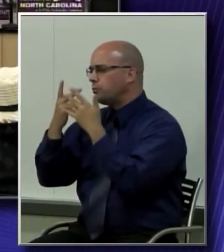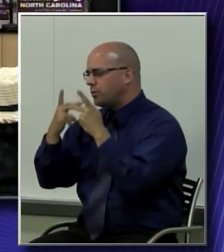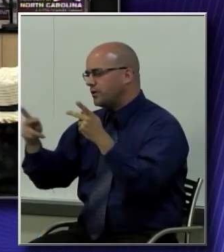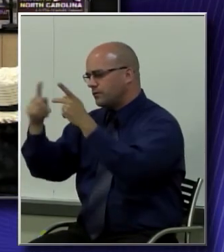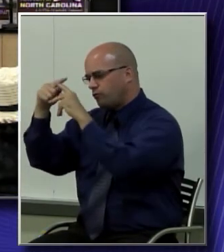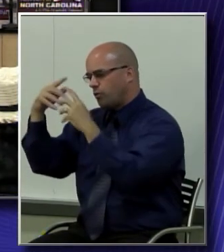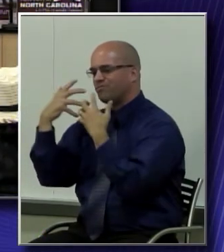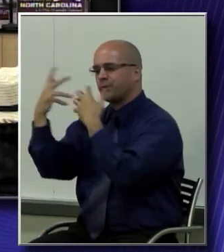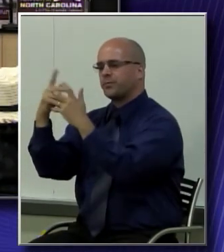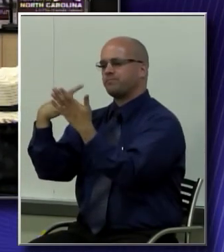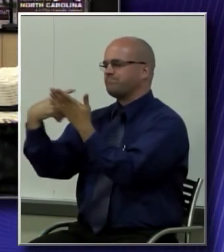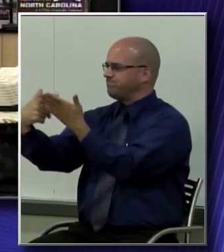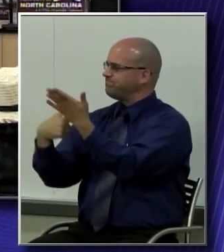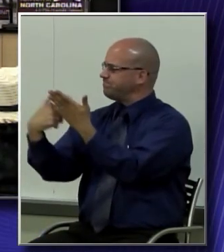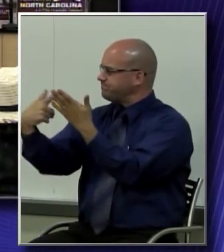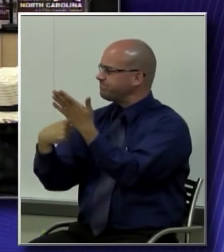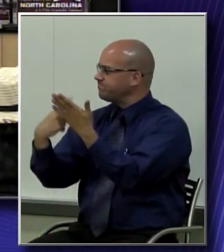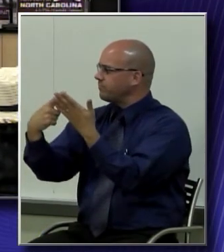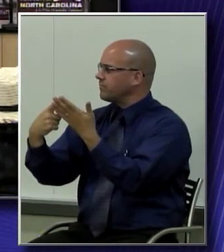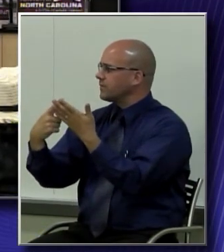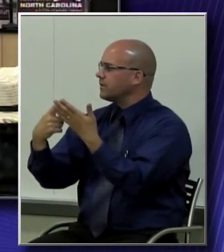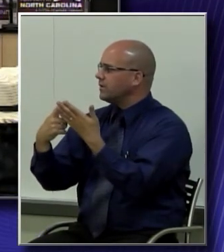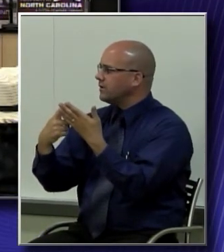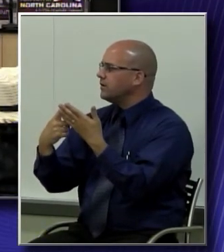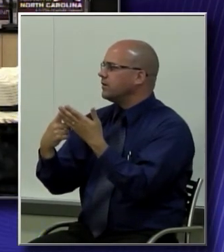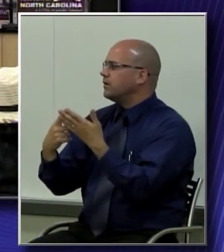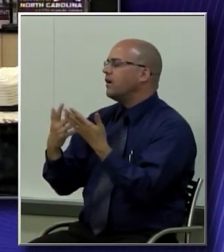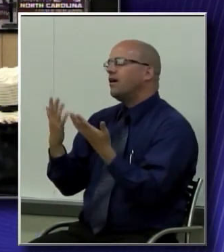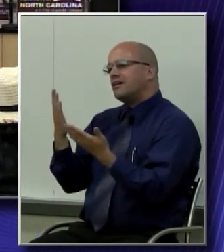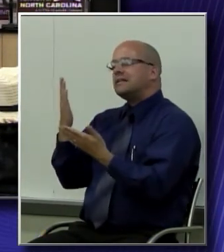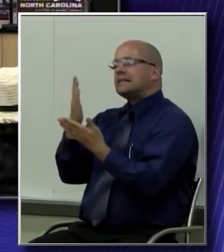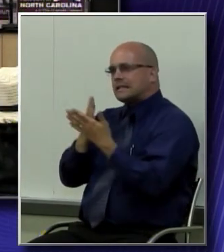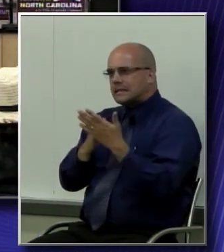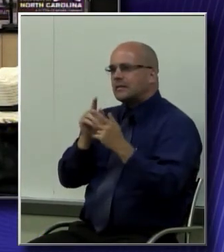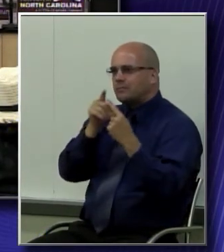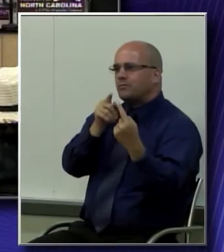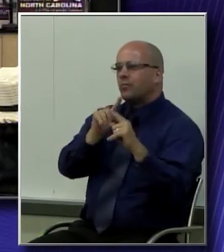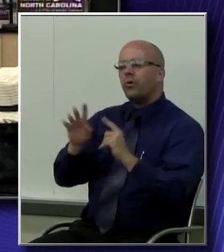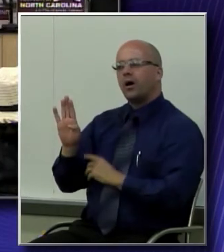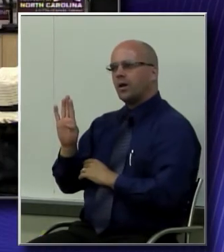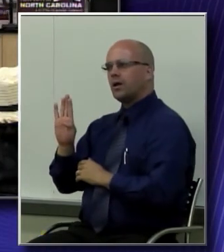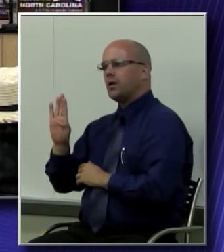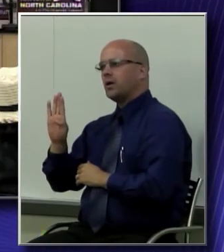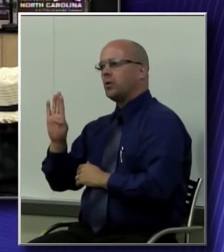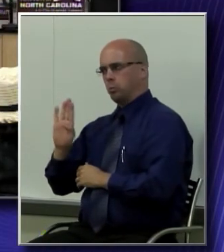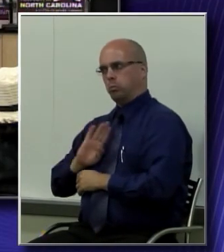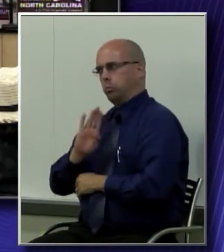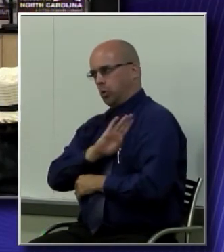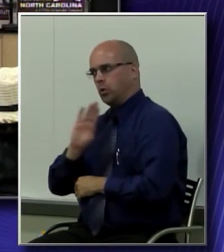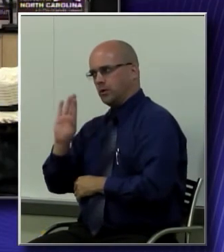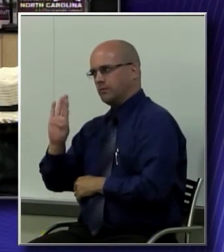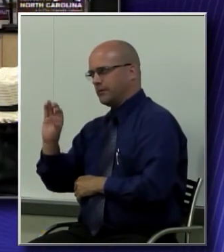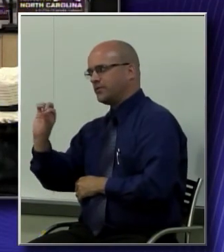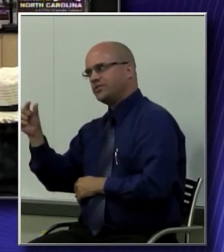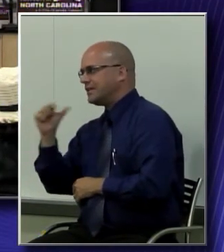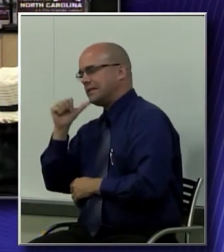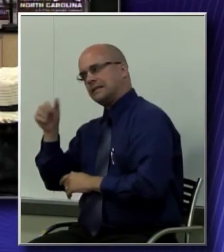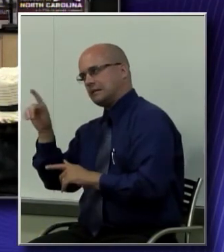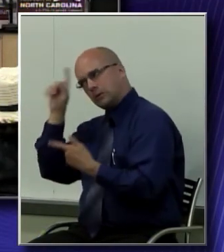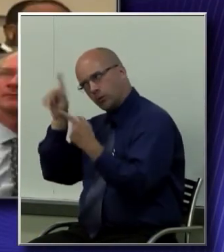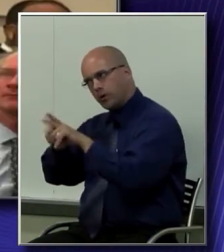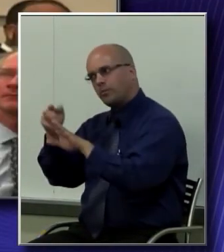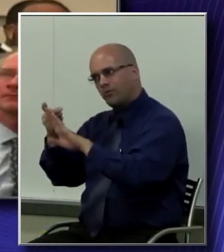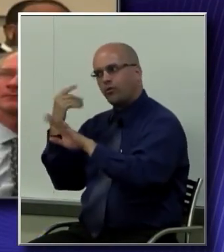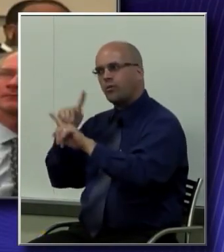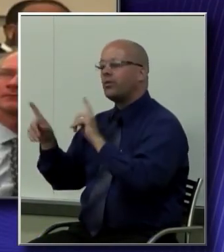And in some cases, although the Board of Governors clearly didn't agree earlier this year, for advocacy. The university should remain a